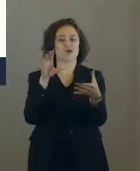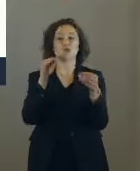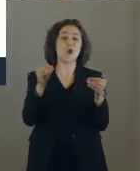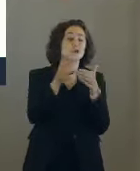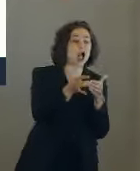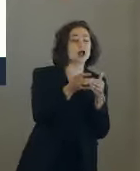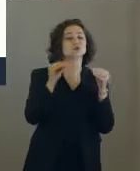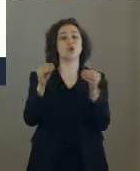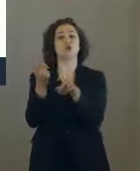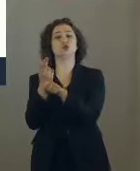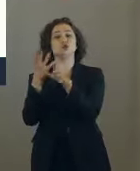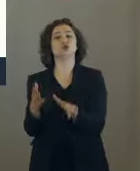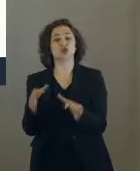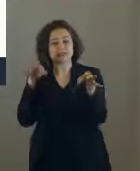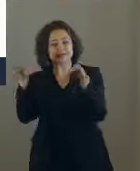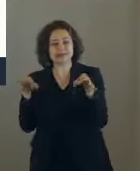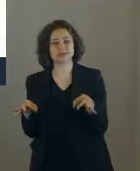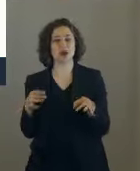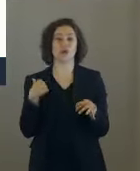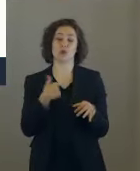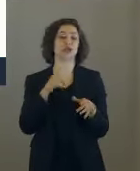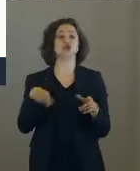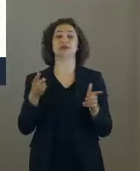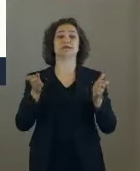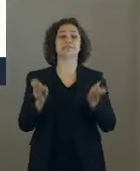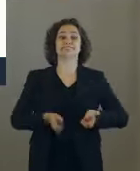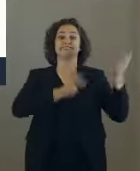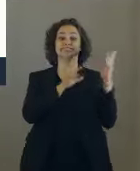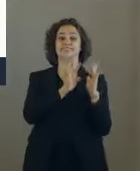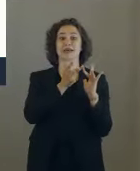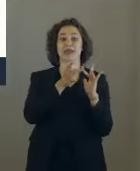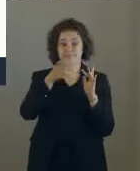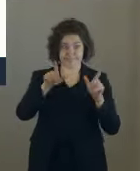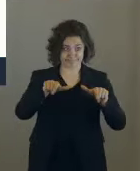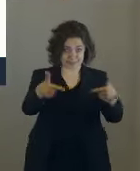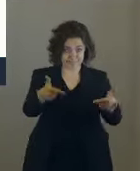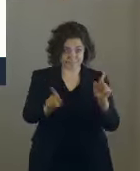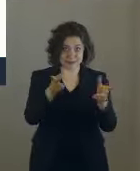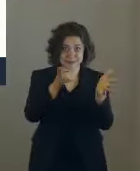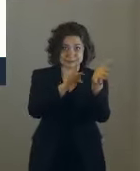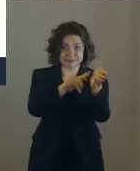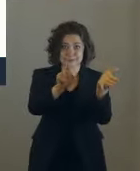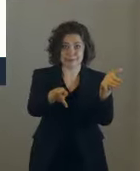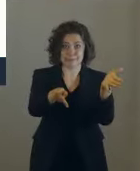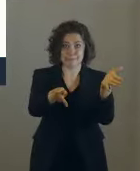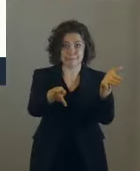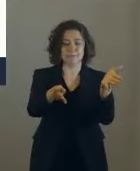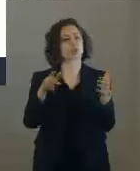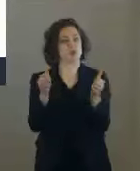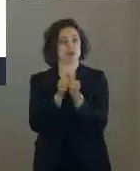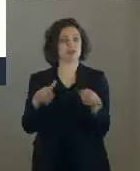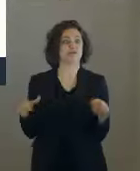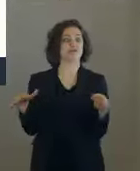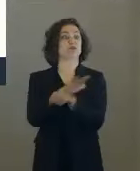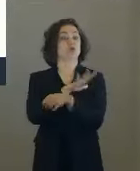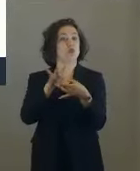user tutorials. This is just us placing it on the website and having users sign up. With a full rollout, with the plan that the executive team